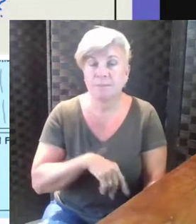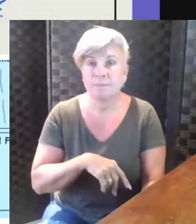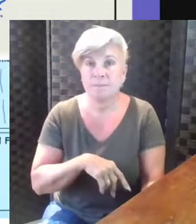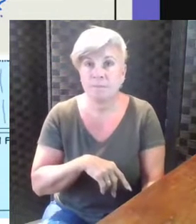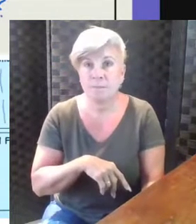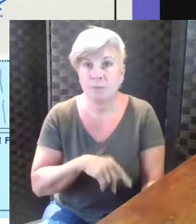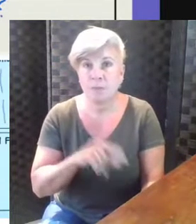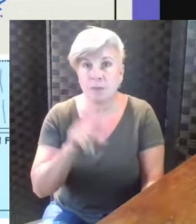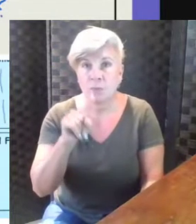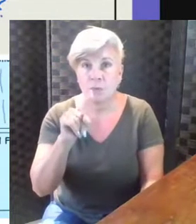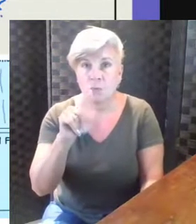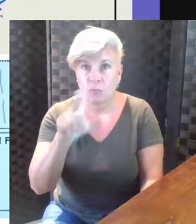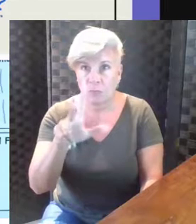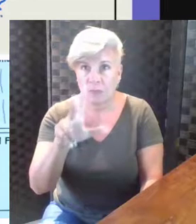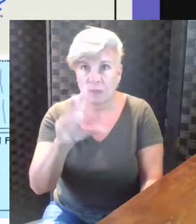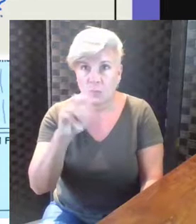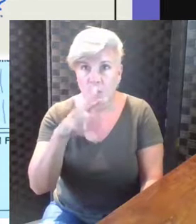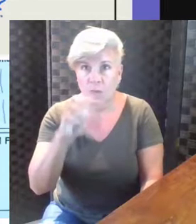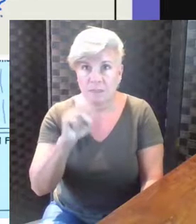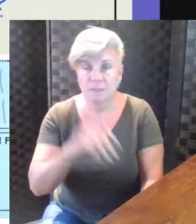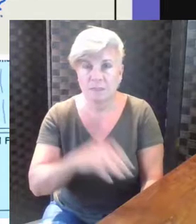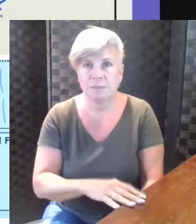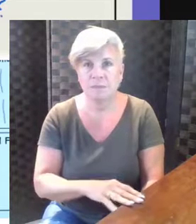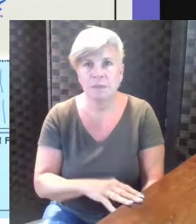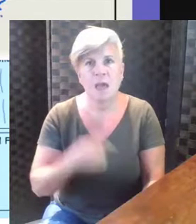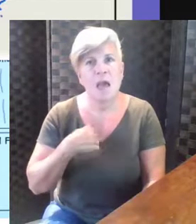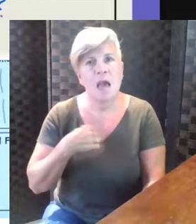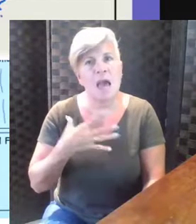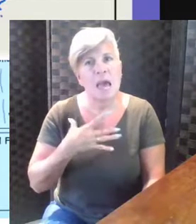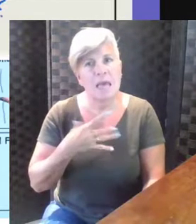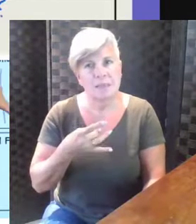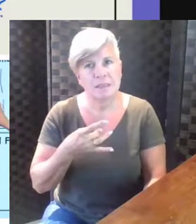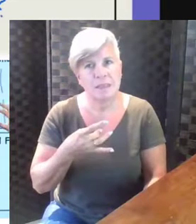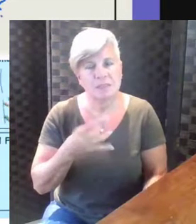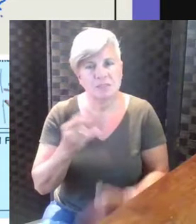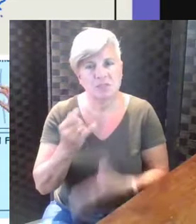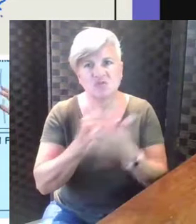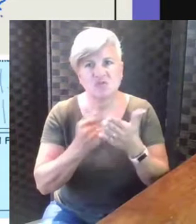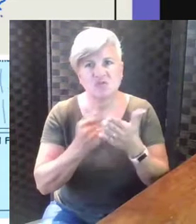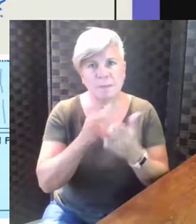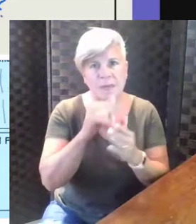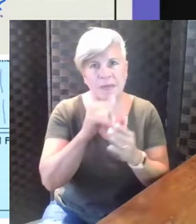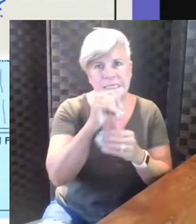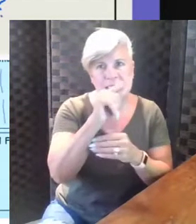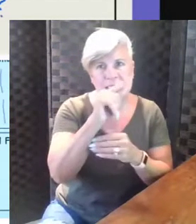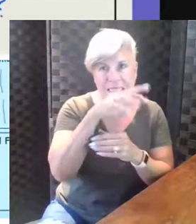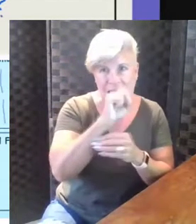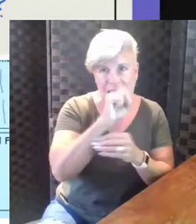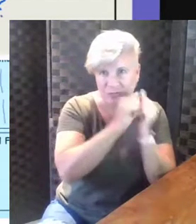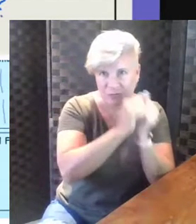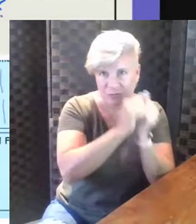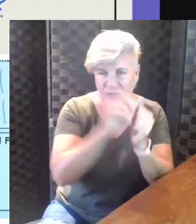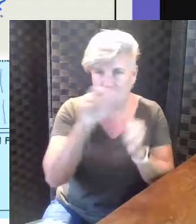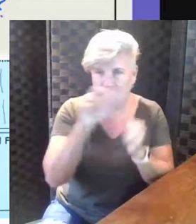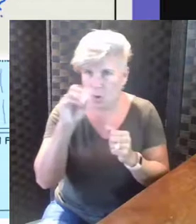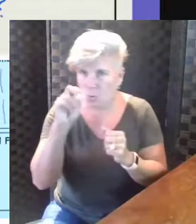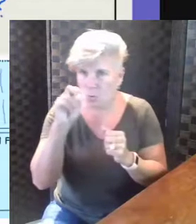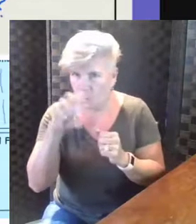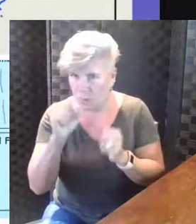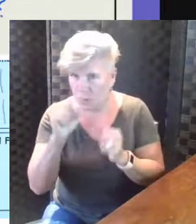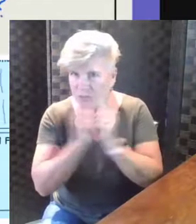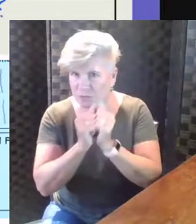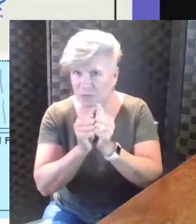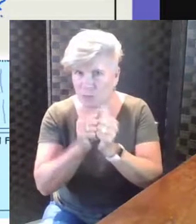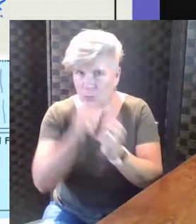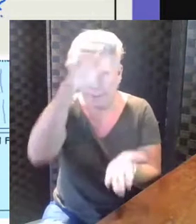20, and then 3 ones. Now I like to draw my 10s together and my 1s together because when we